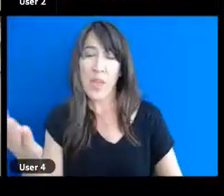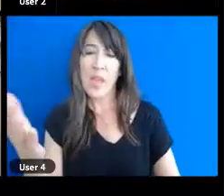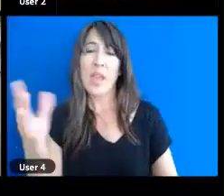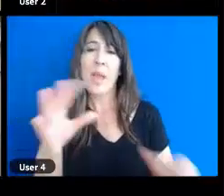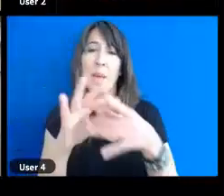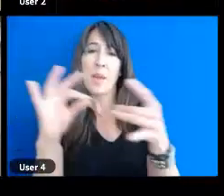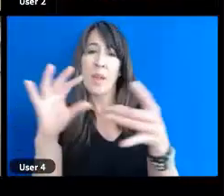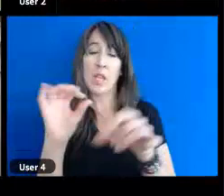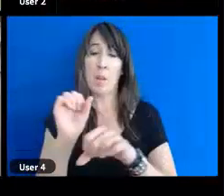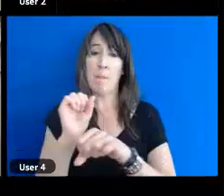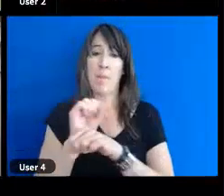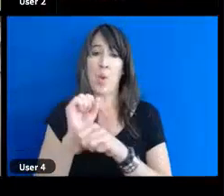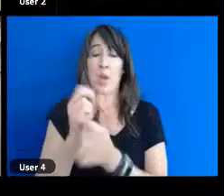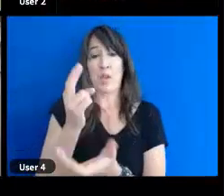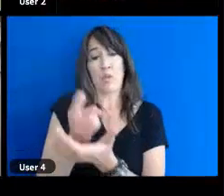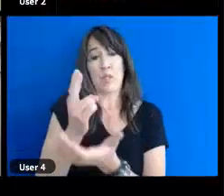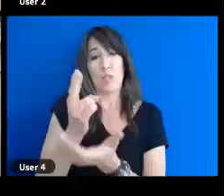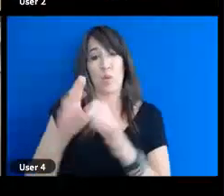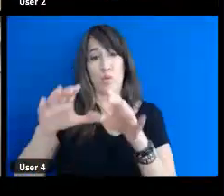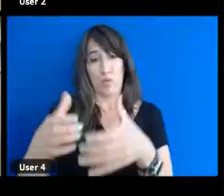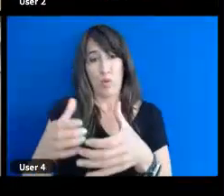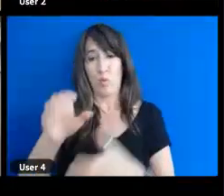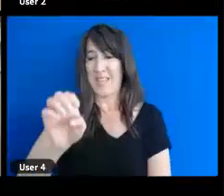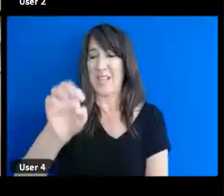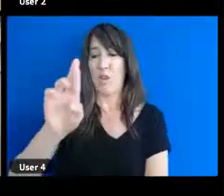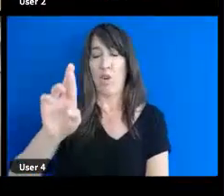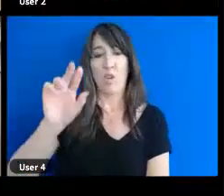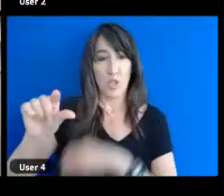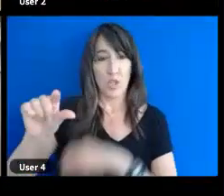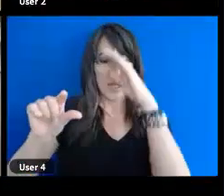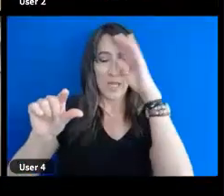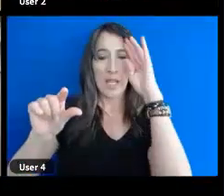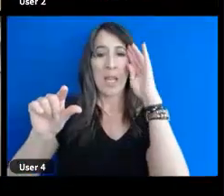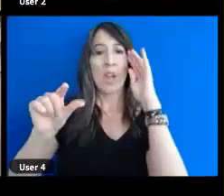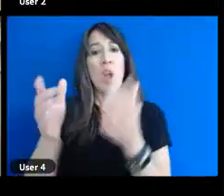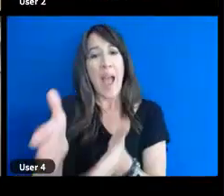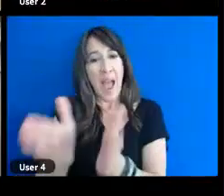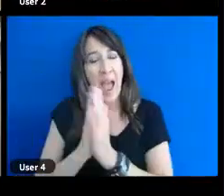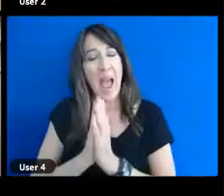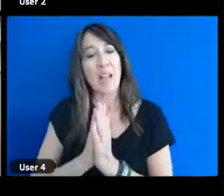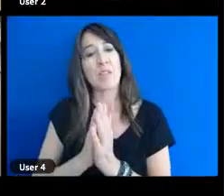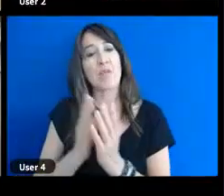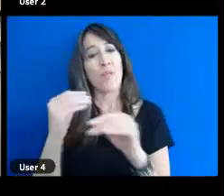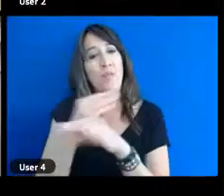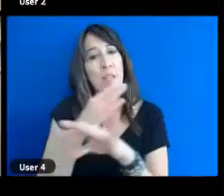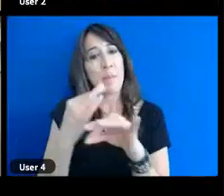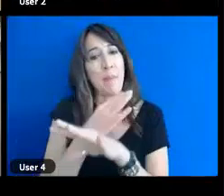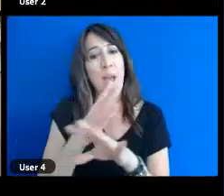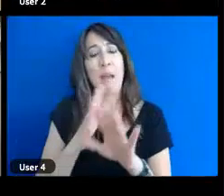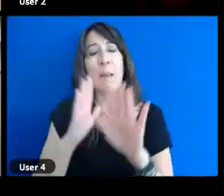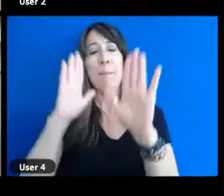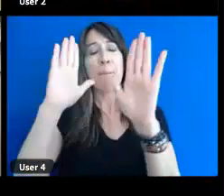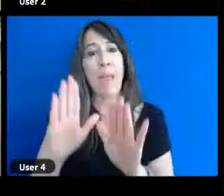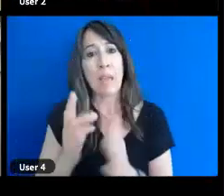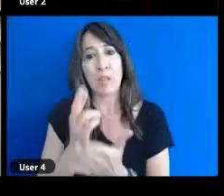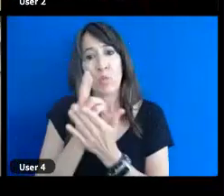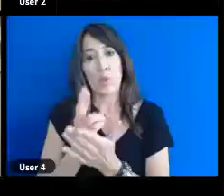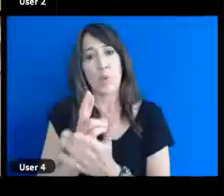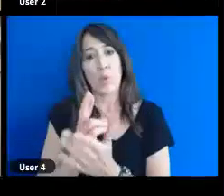in-house. But employee resource groups, so seeking feedback from an ERG, which is an employee resource group, is